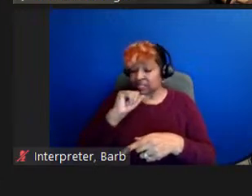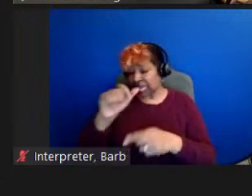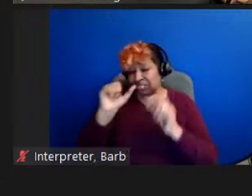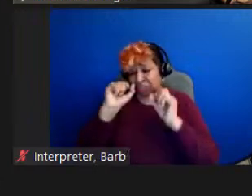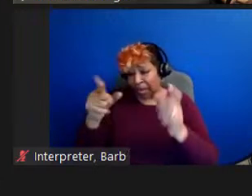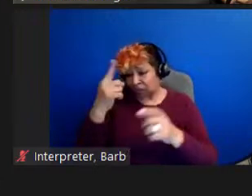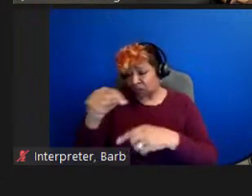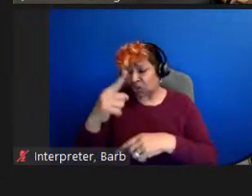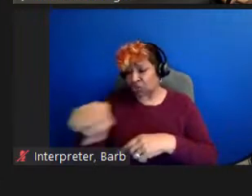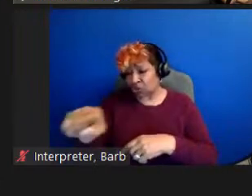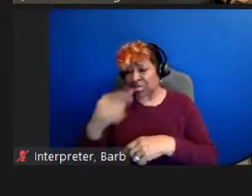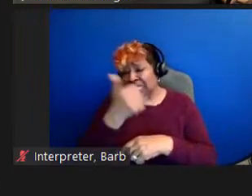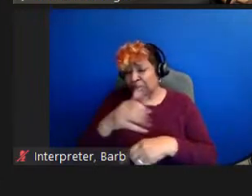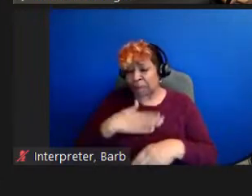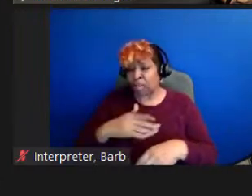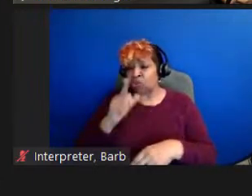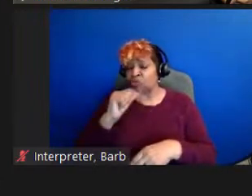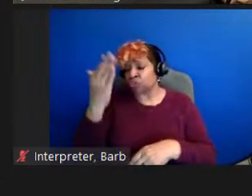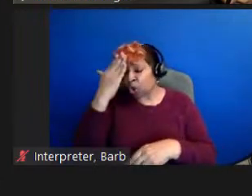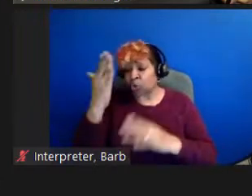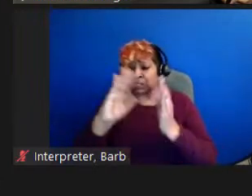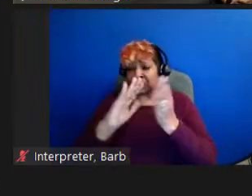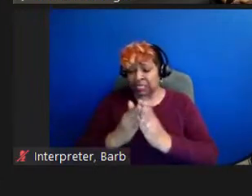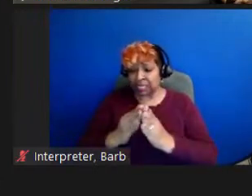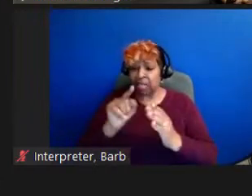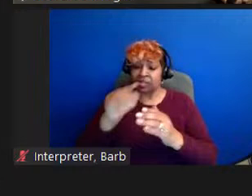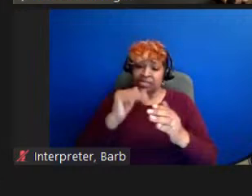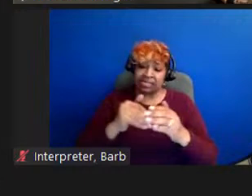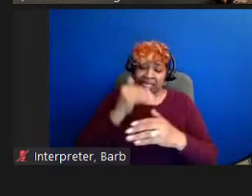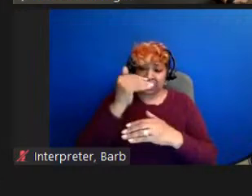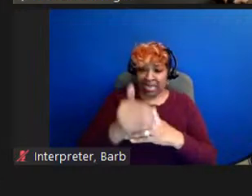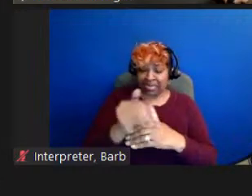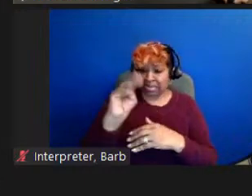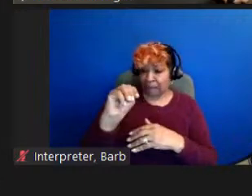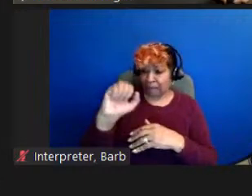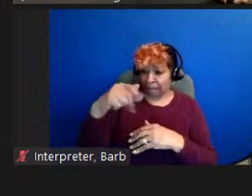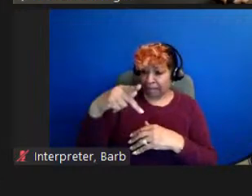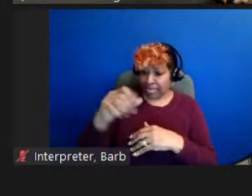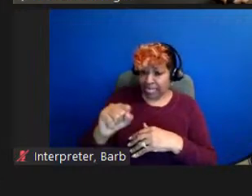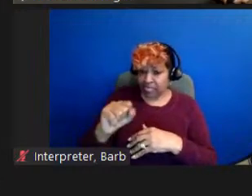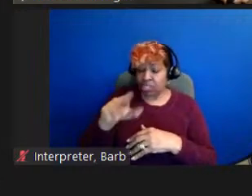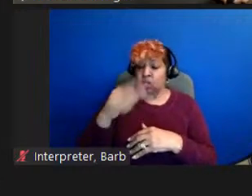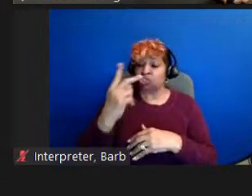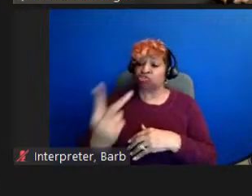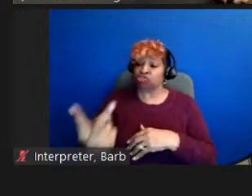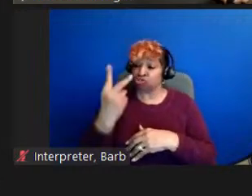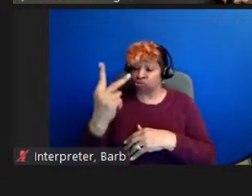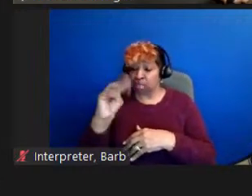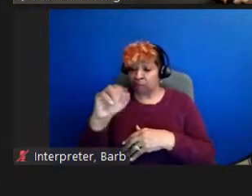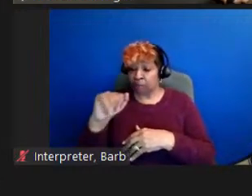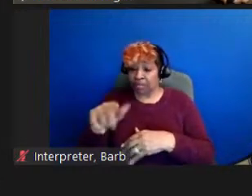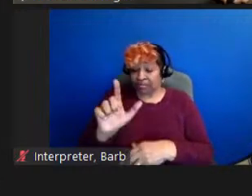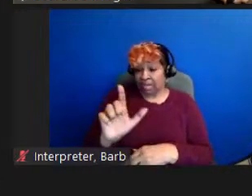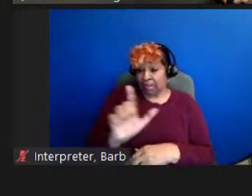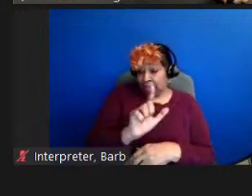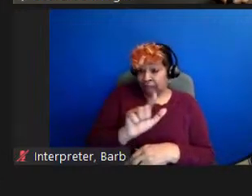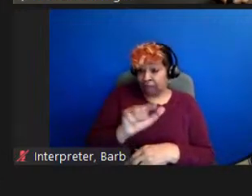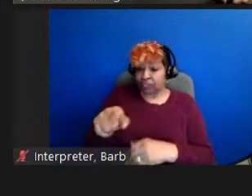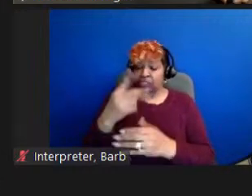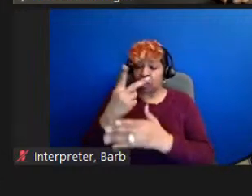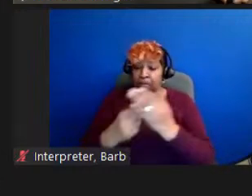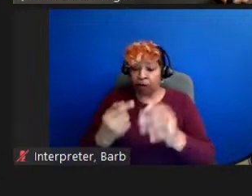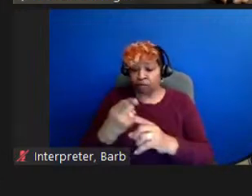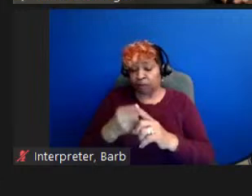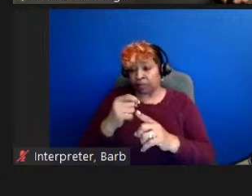who knows the city. This next set of maps is again, two maps. The left side one, these are both also from the